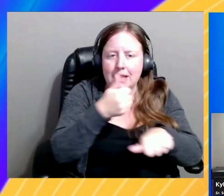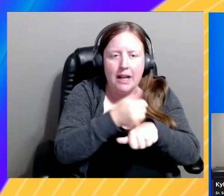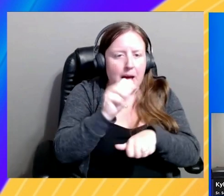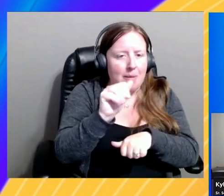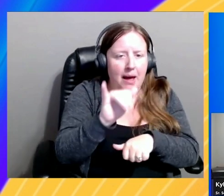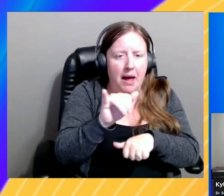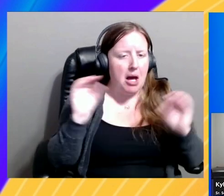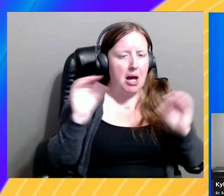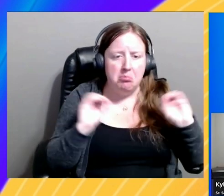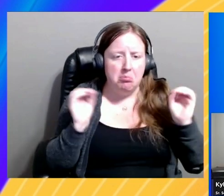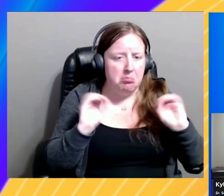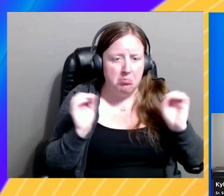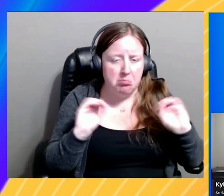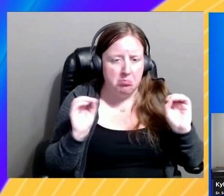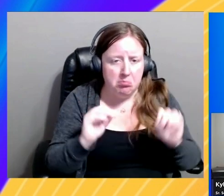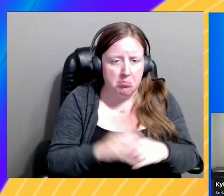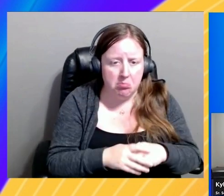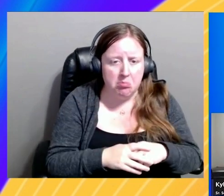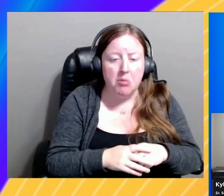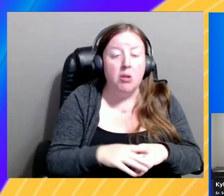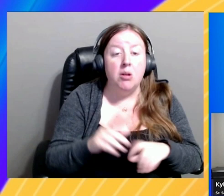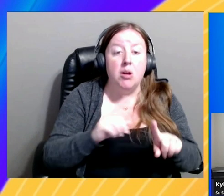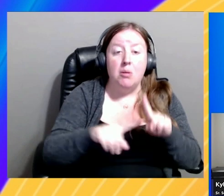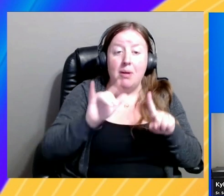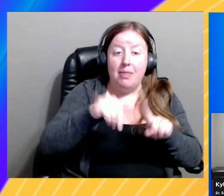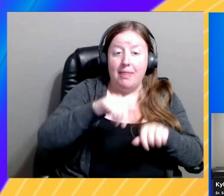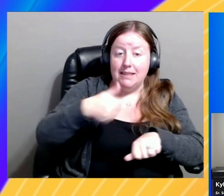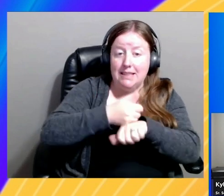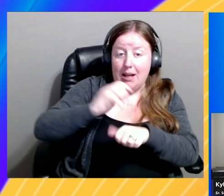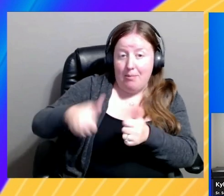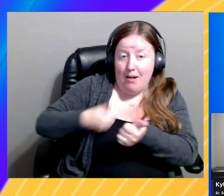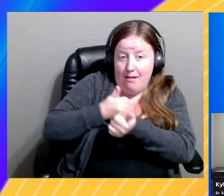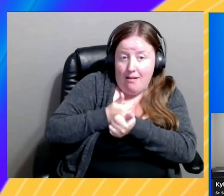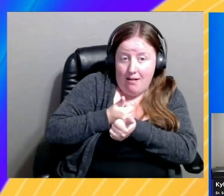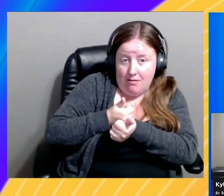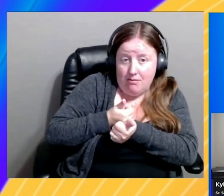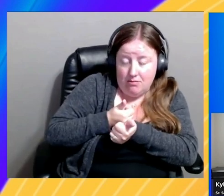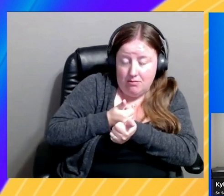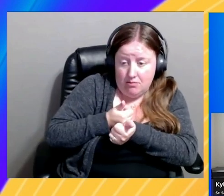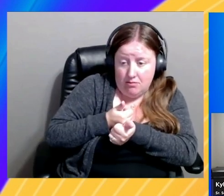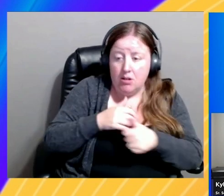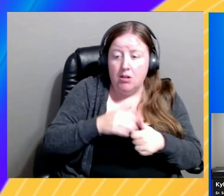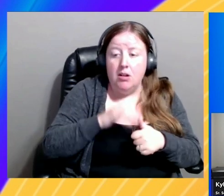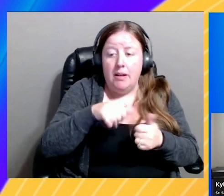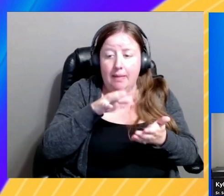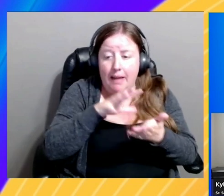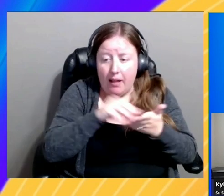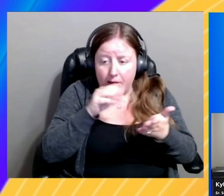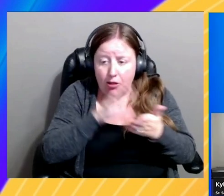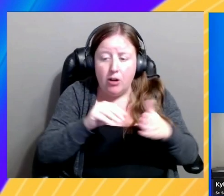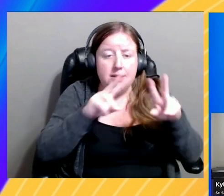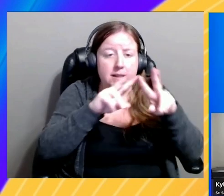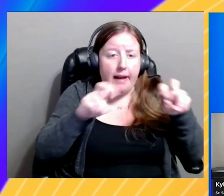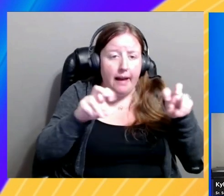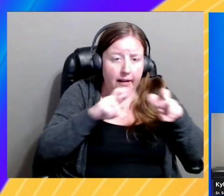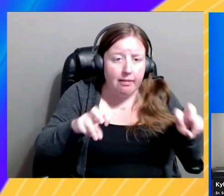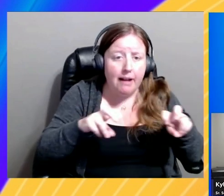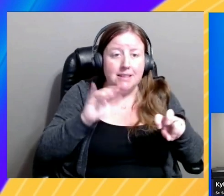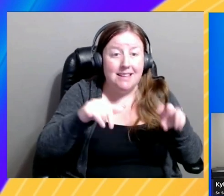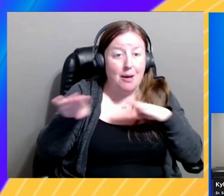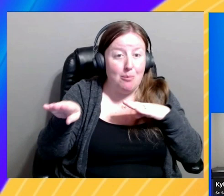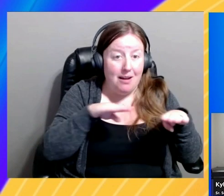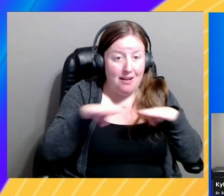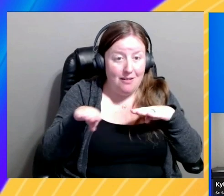that. This is all set up behind the scenes. It learns and it analyzes the behavior